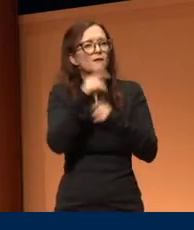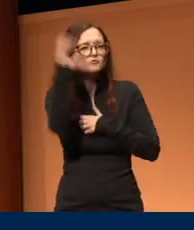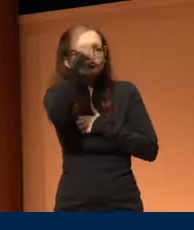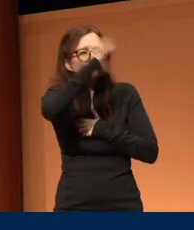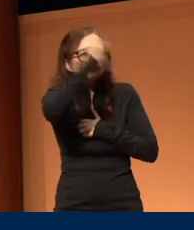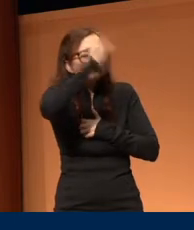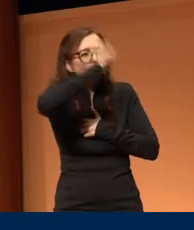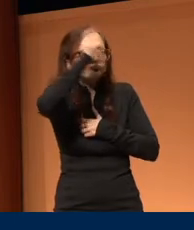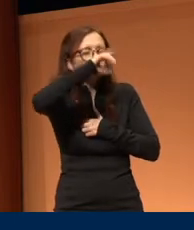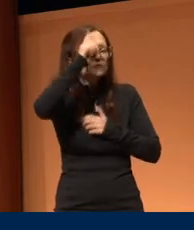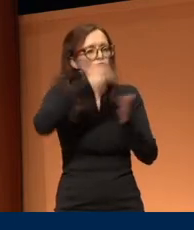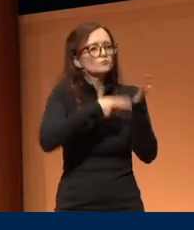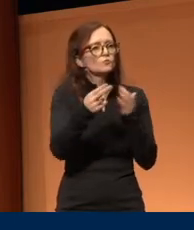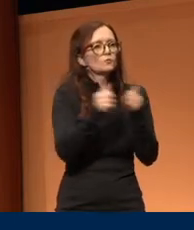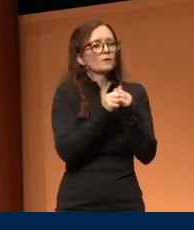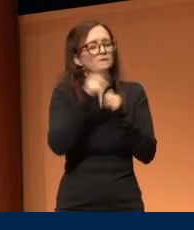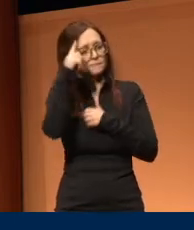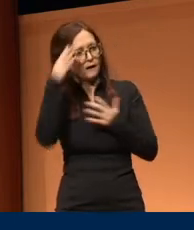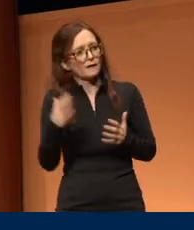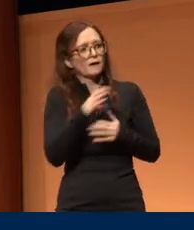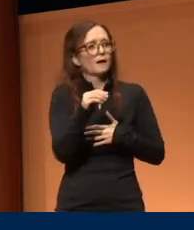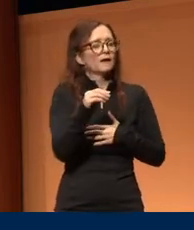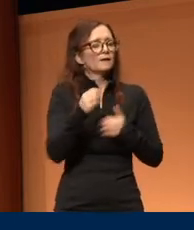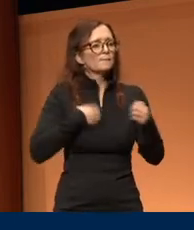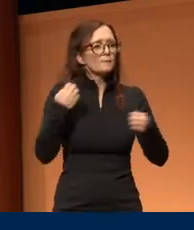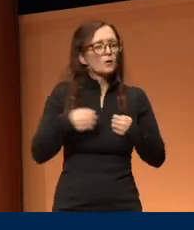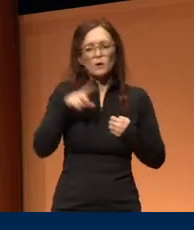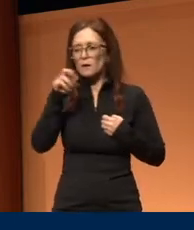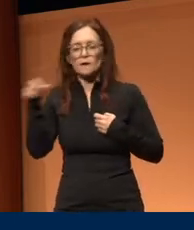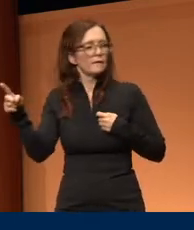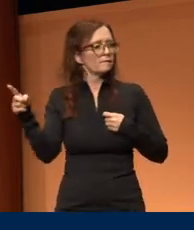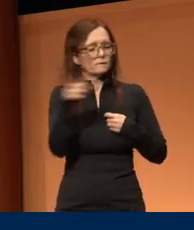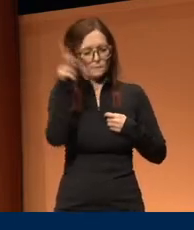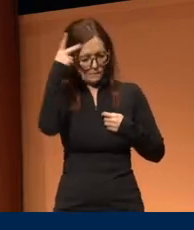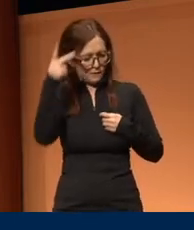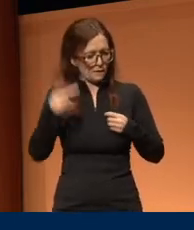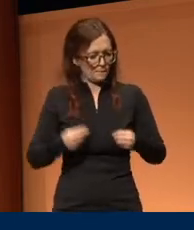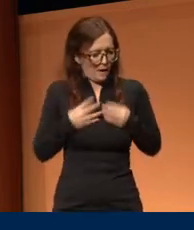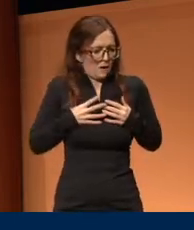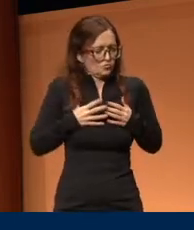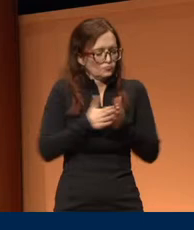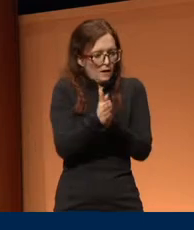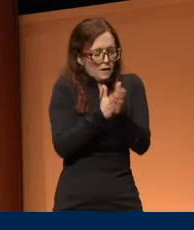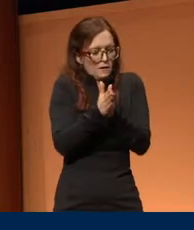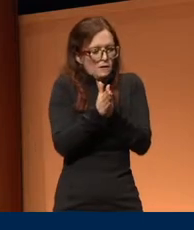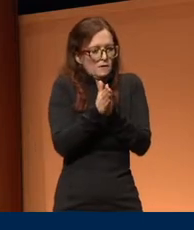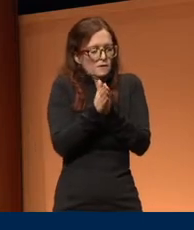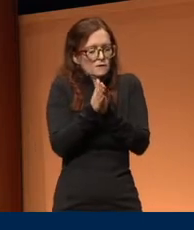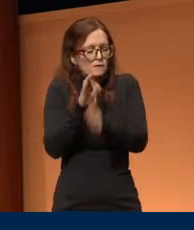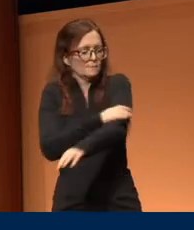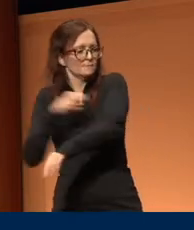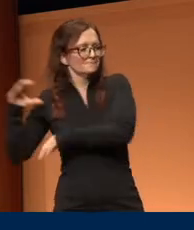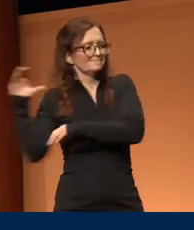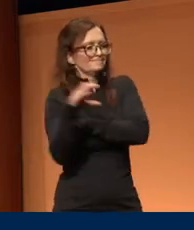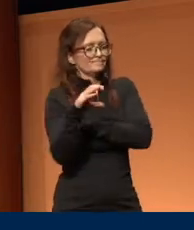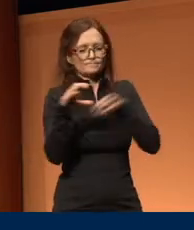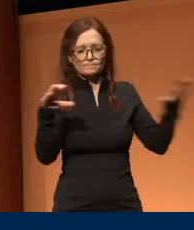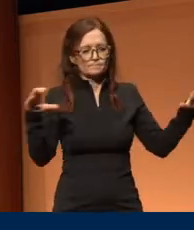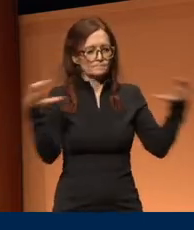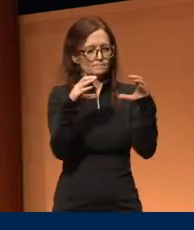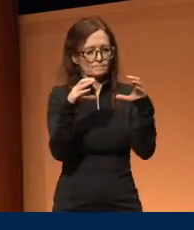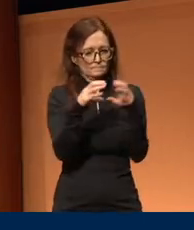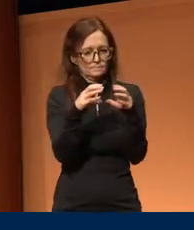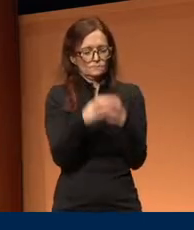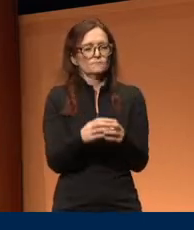in deliberative democracy and the emotion of love as a political passion that has the power to ignite the epistemic properties of